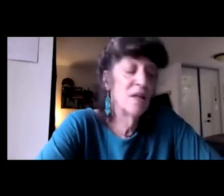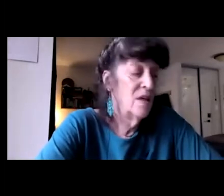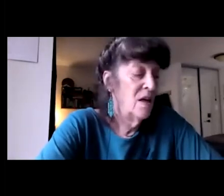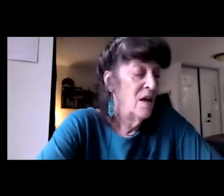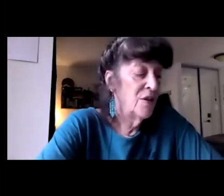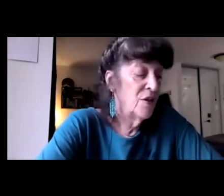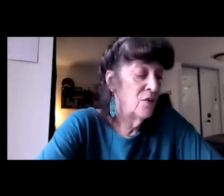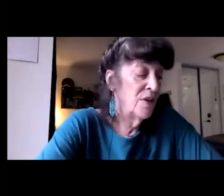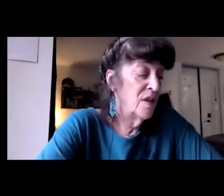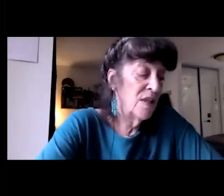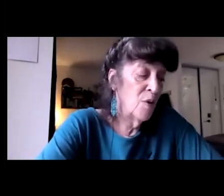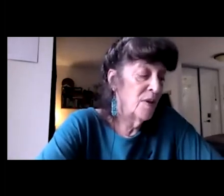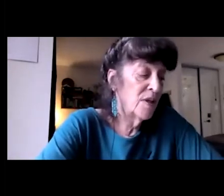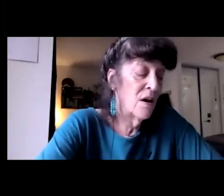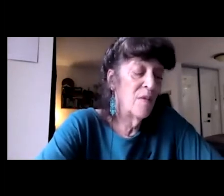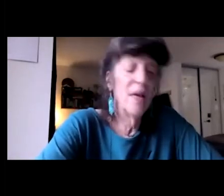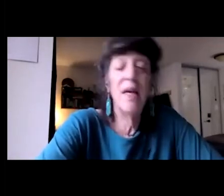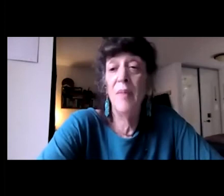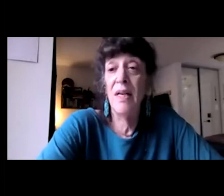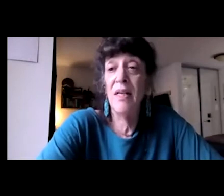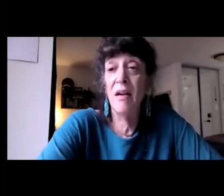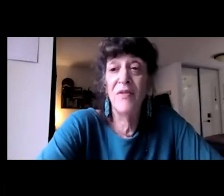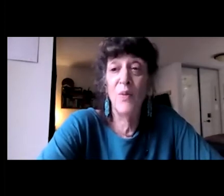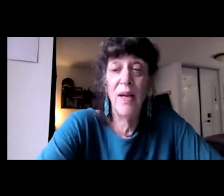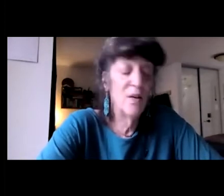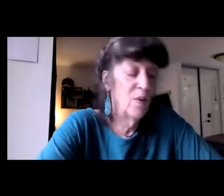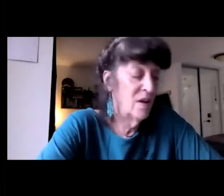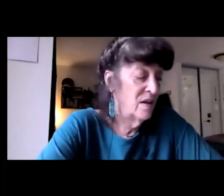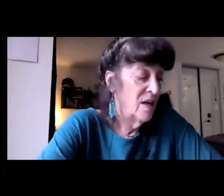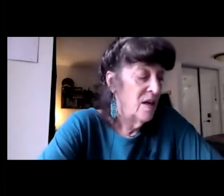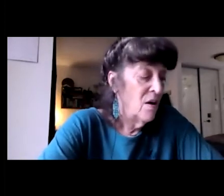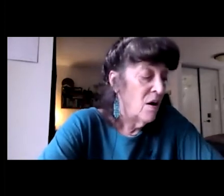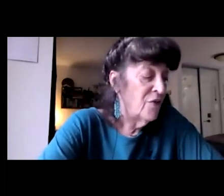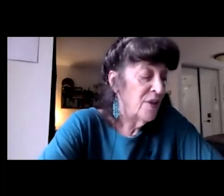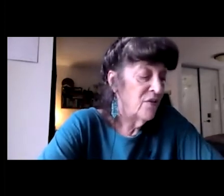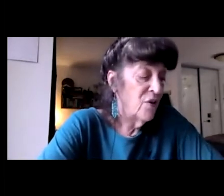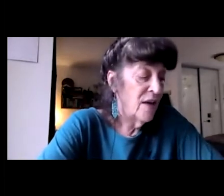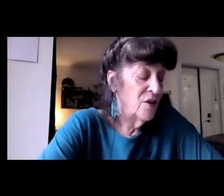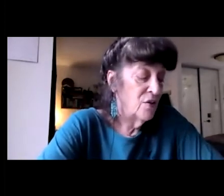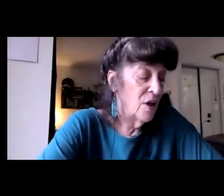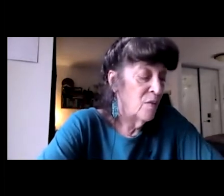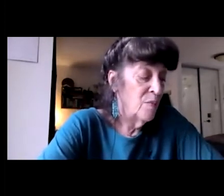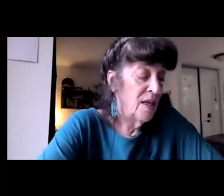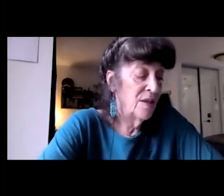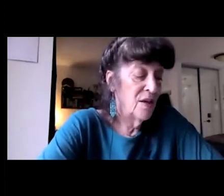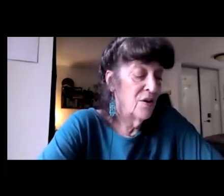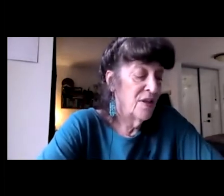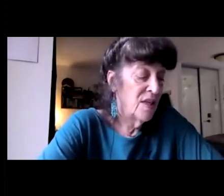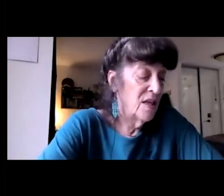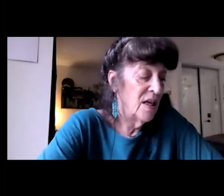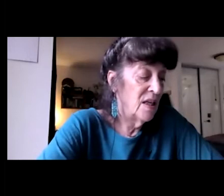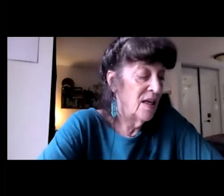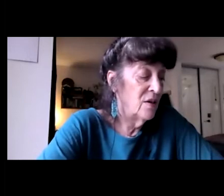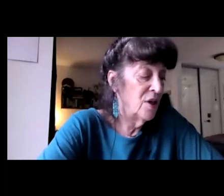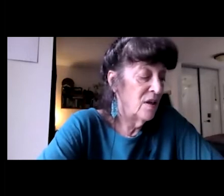spirit. The stones in these moments calm the monkey mind I often awaken with. Offerings of gratitude to all beings, the earth, and